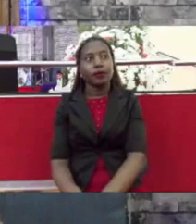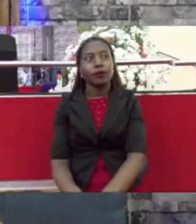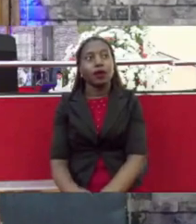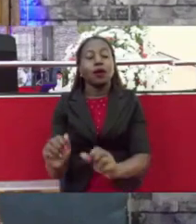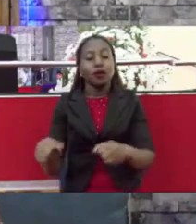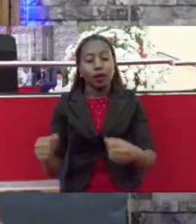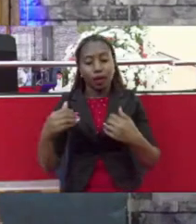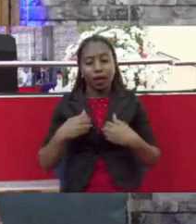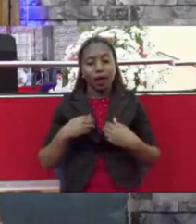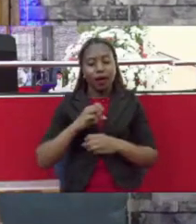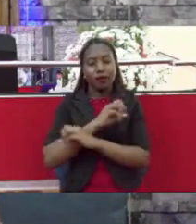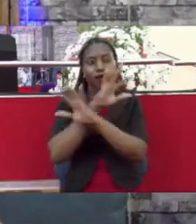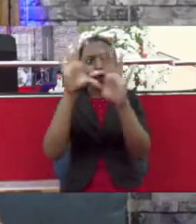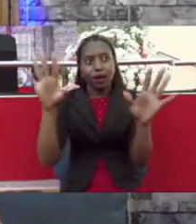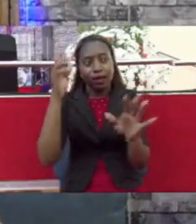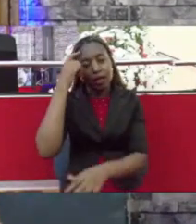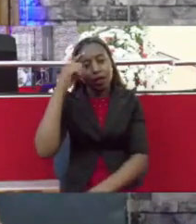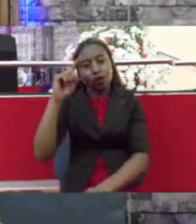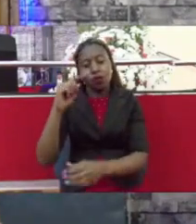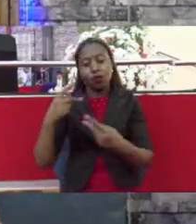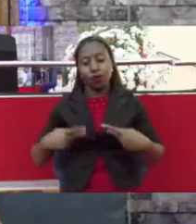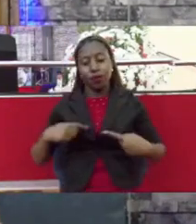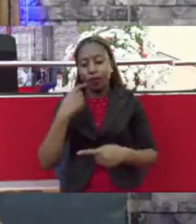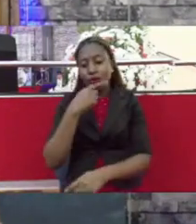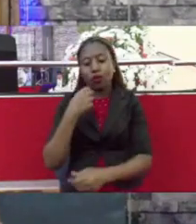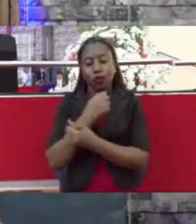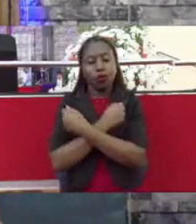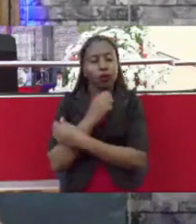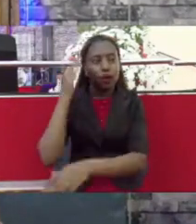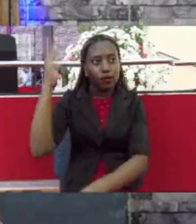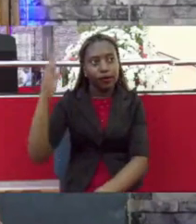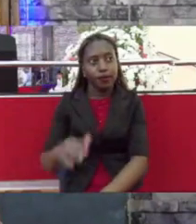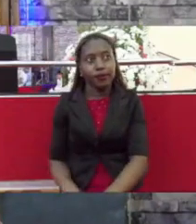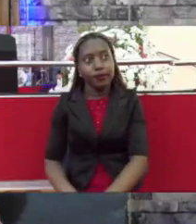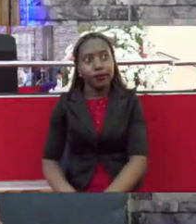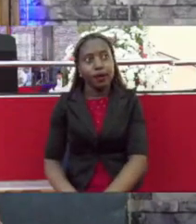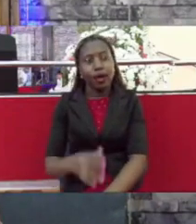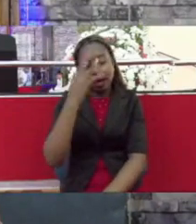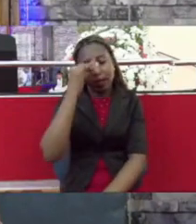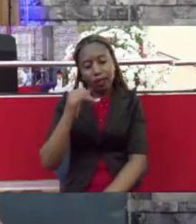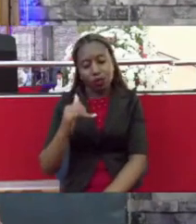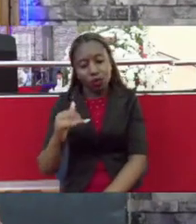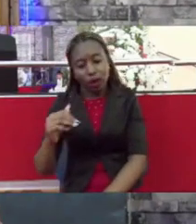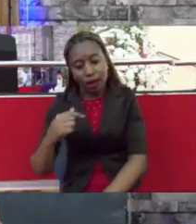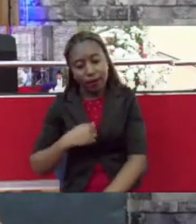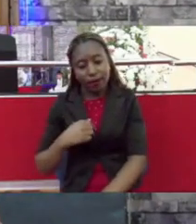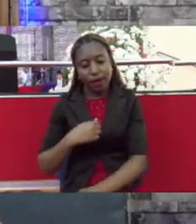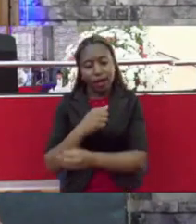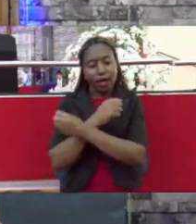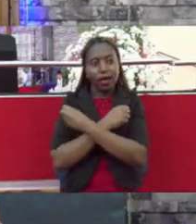Him. Yale mambo kwa wale wanampenda mambo yanaweza kuonekana vyema. And that's why I love Psalm 112. Na ndiposa napenda